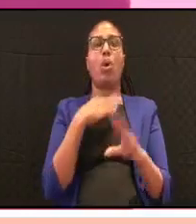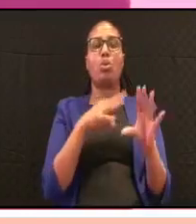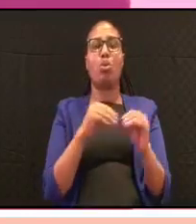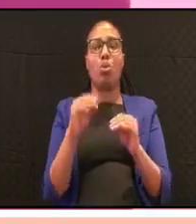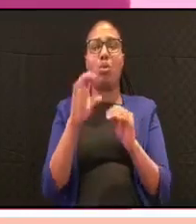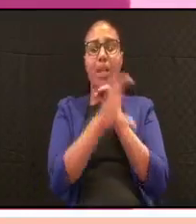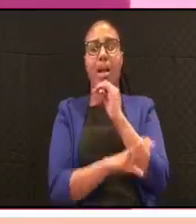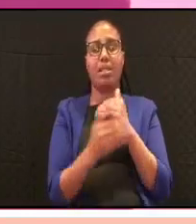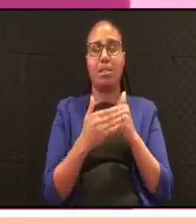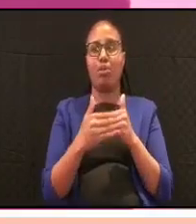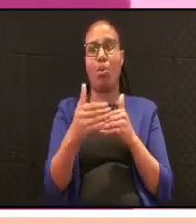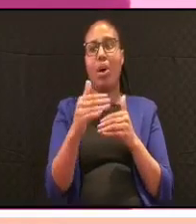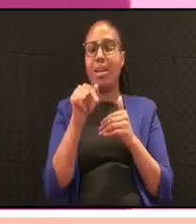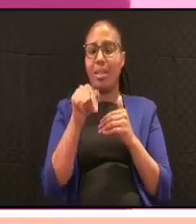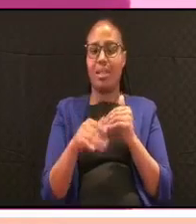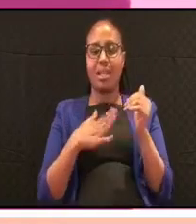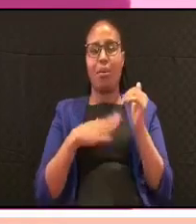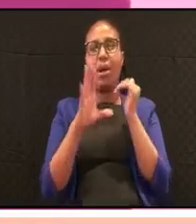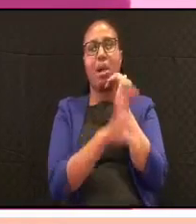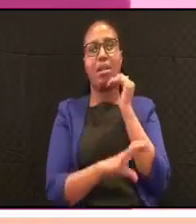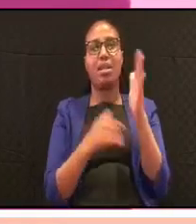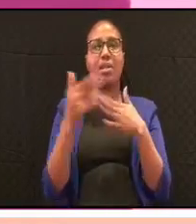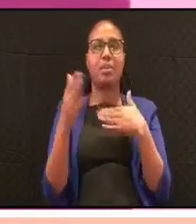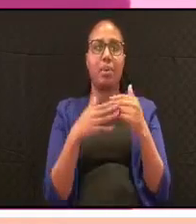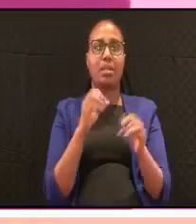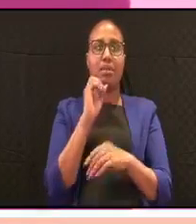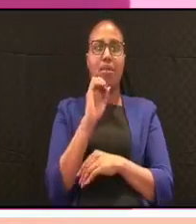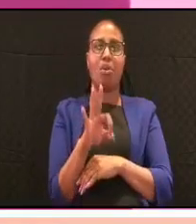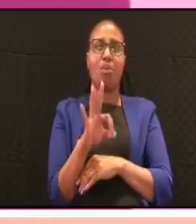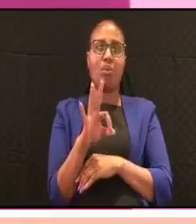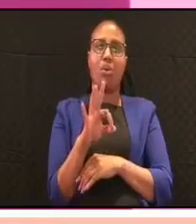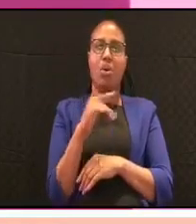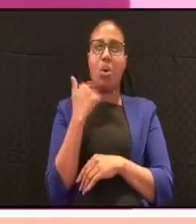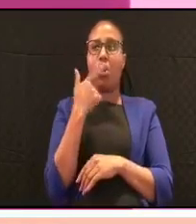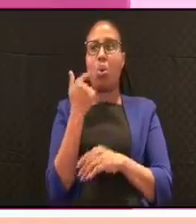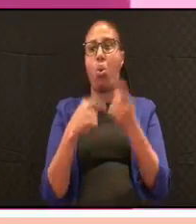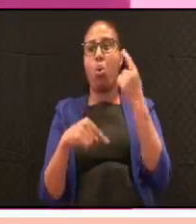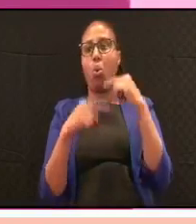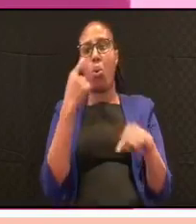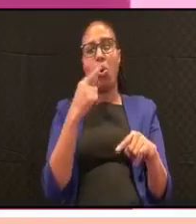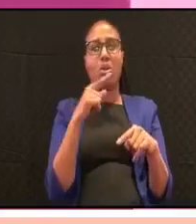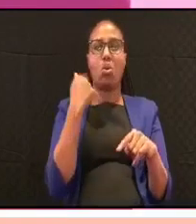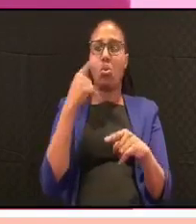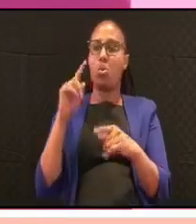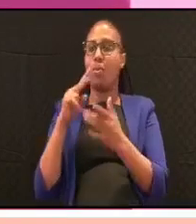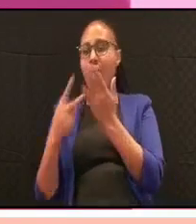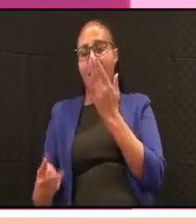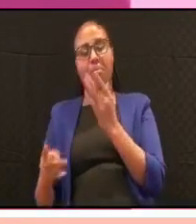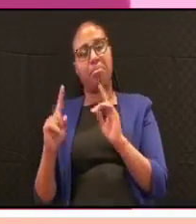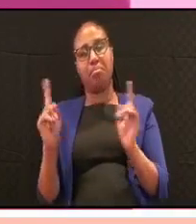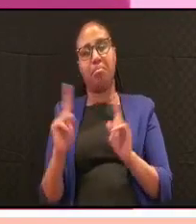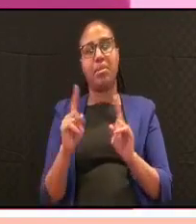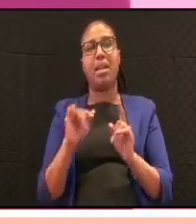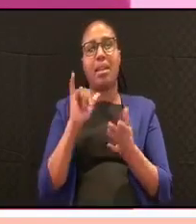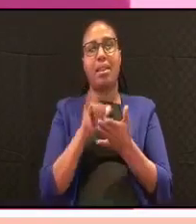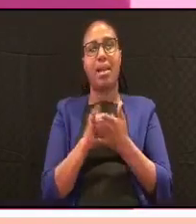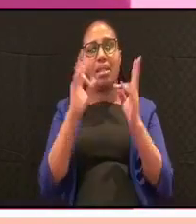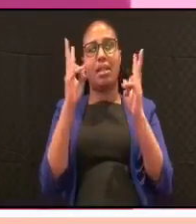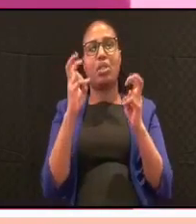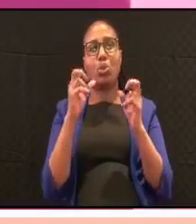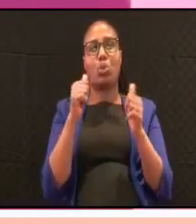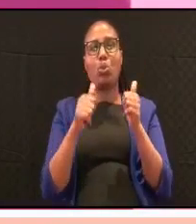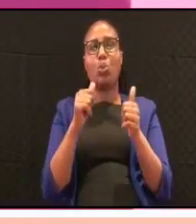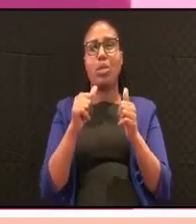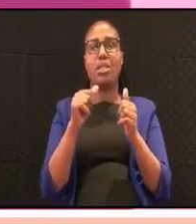this country forward. And this is our country, irrespective of who won and who didn't. That is now a matter